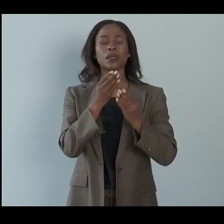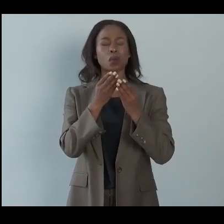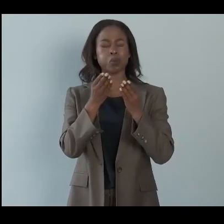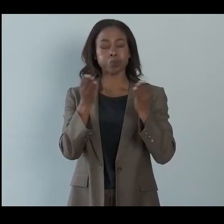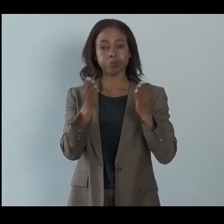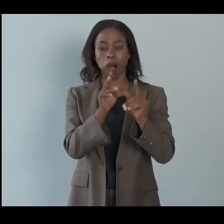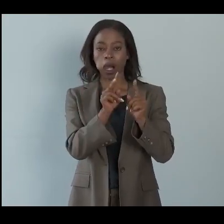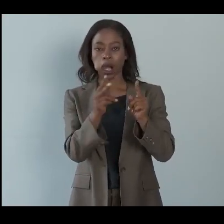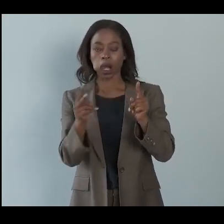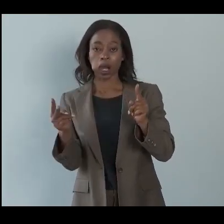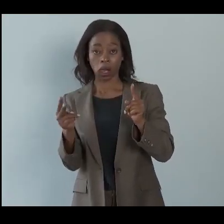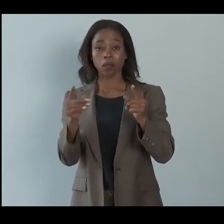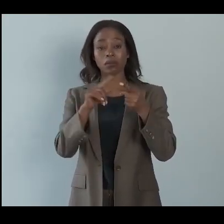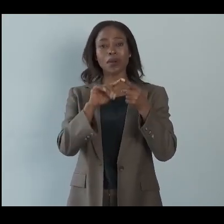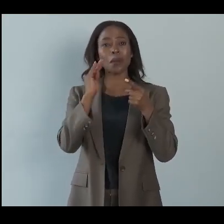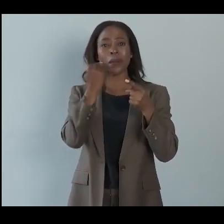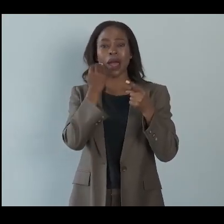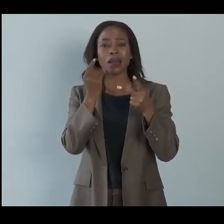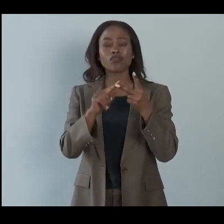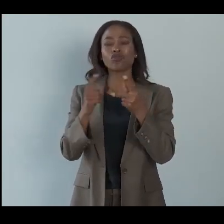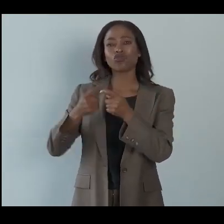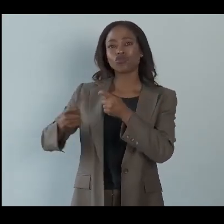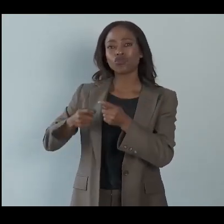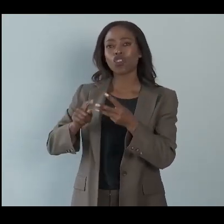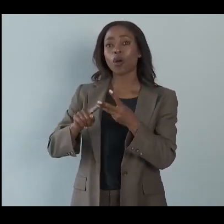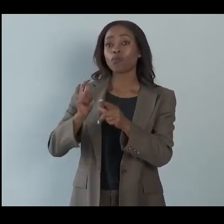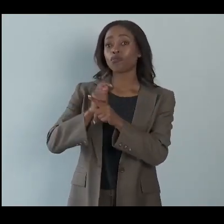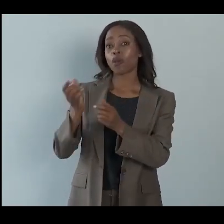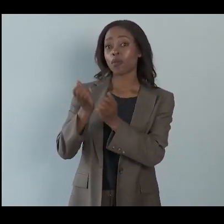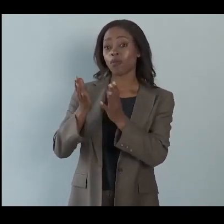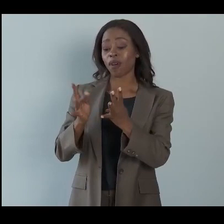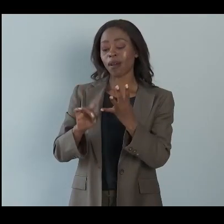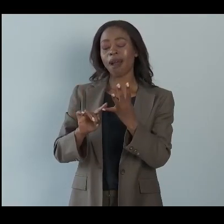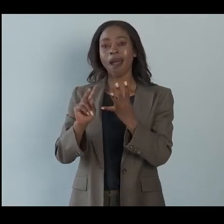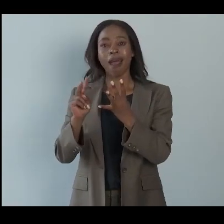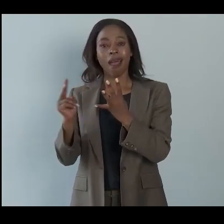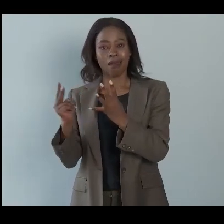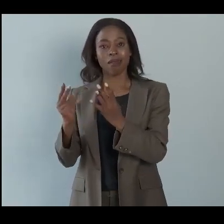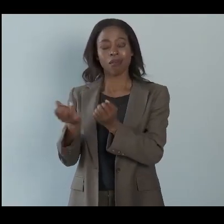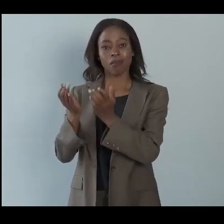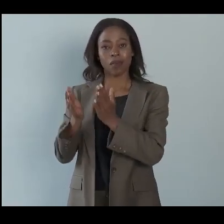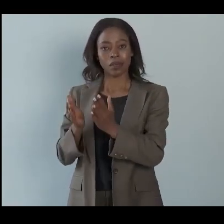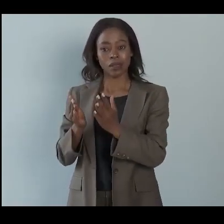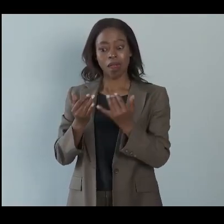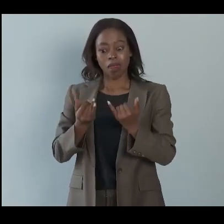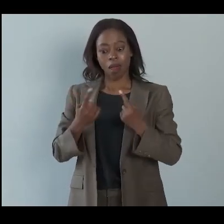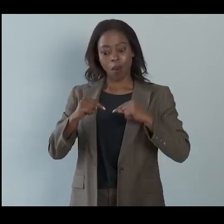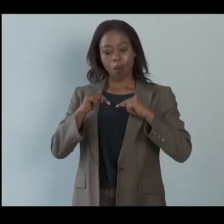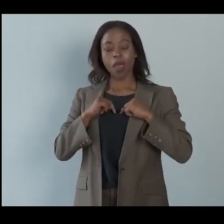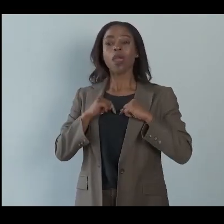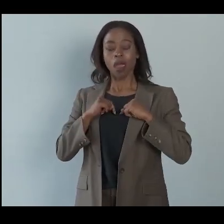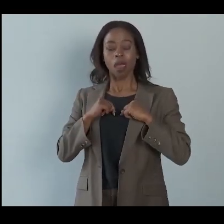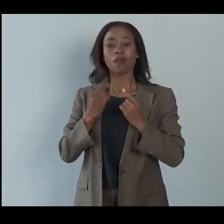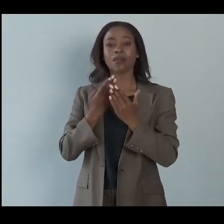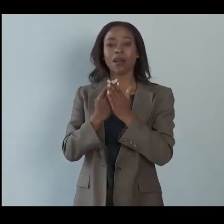major banks and retailers, as well as payment providers and other niche FinTech operators, positioning us exceptionally well to grow as